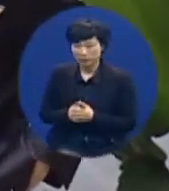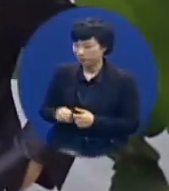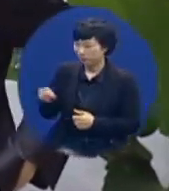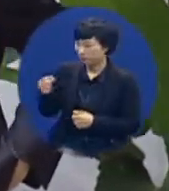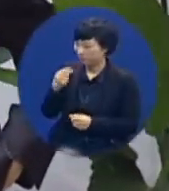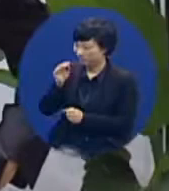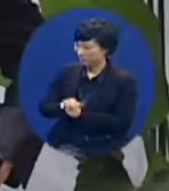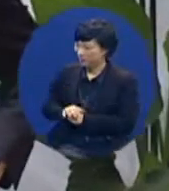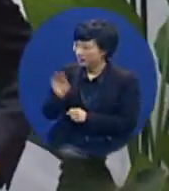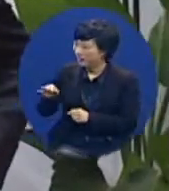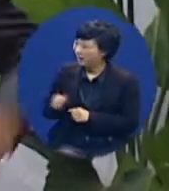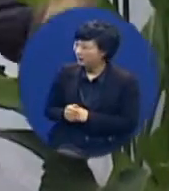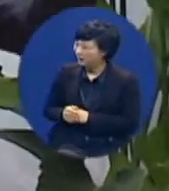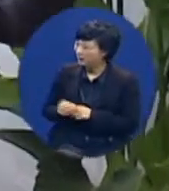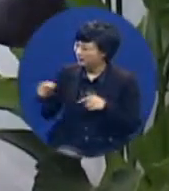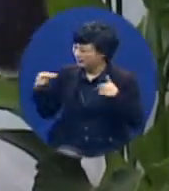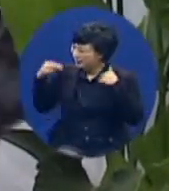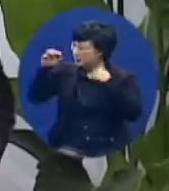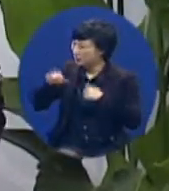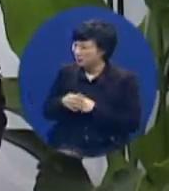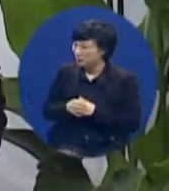Nathanael asked.